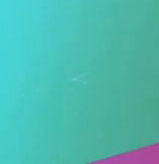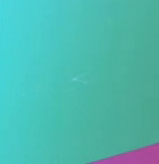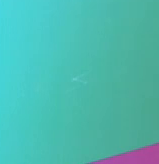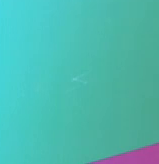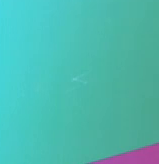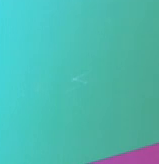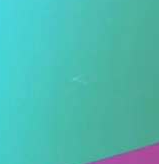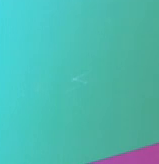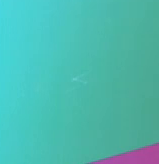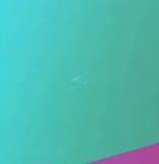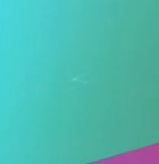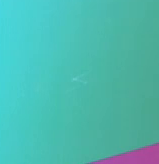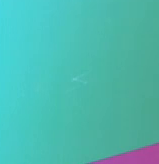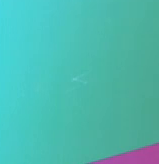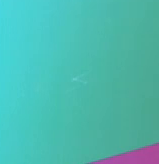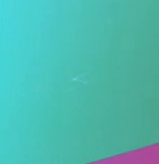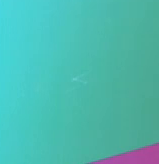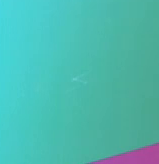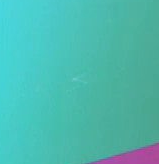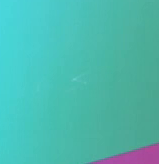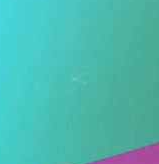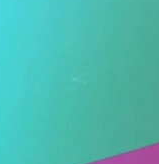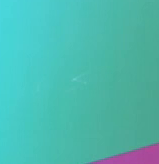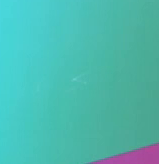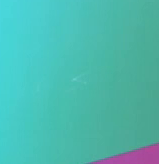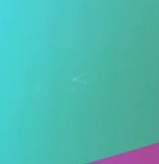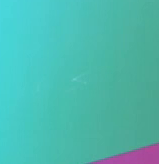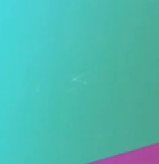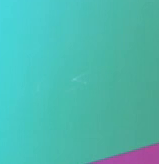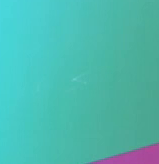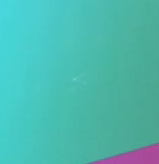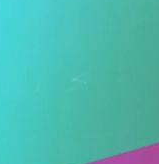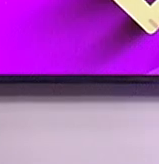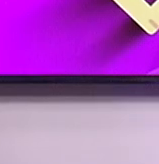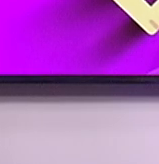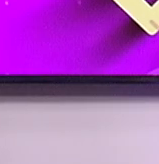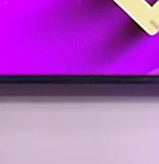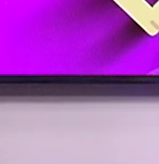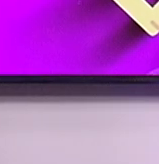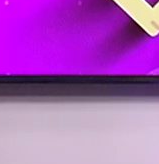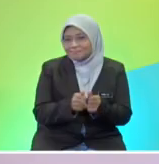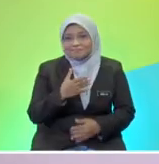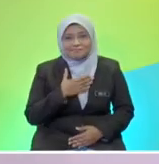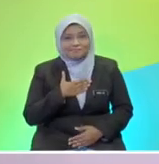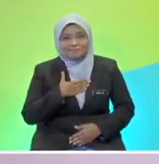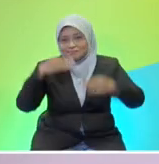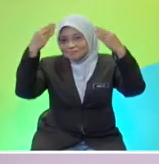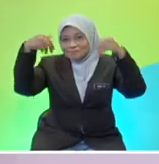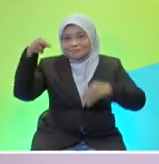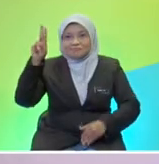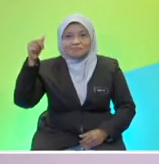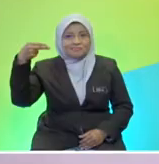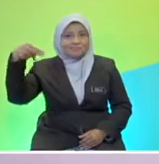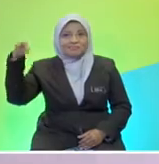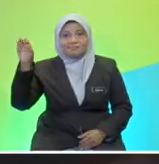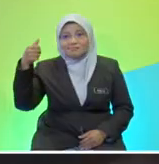Oh, there you go. She likes toys as well. And I'm sure my friends at home love toys. And of course, with me today is Teacher Rahma. How